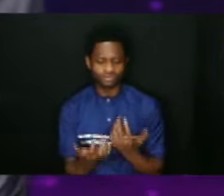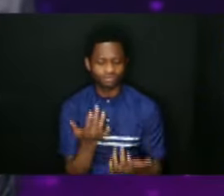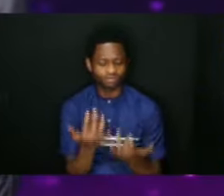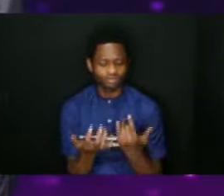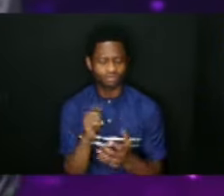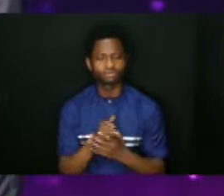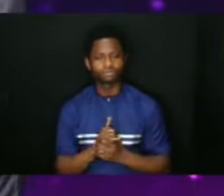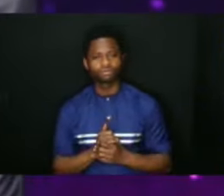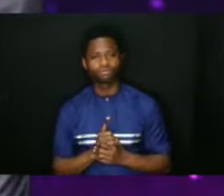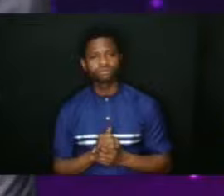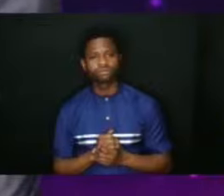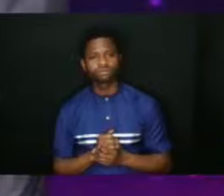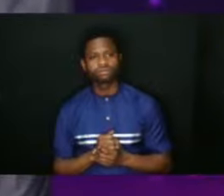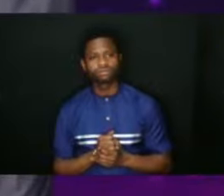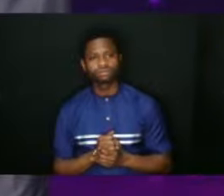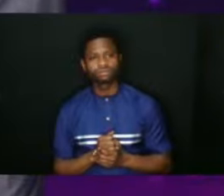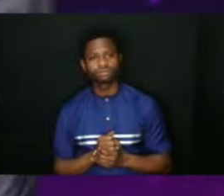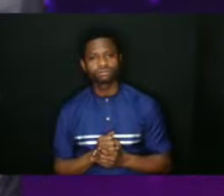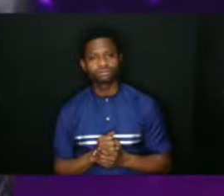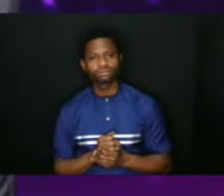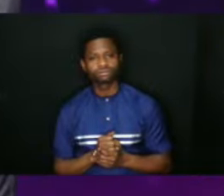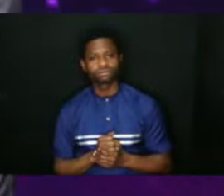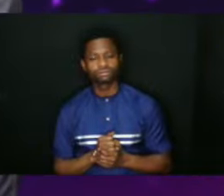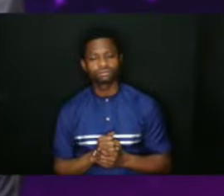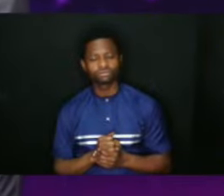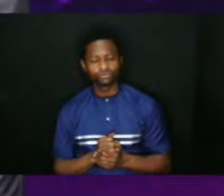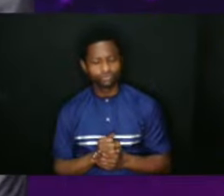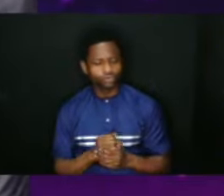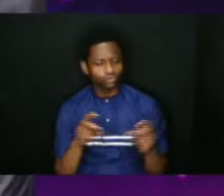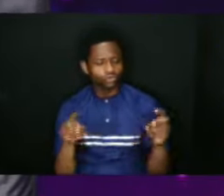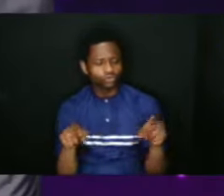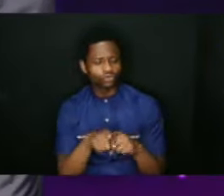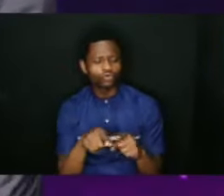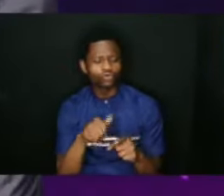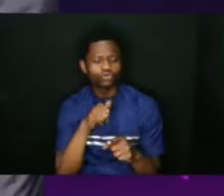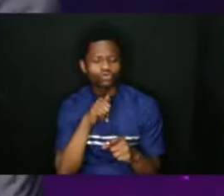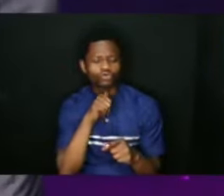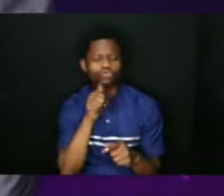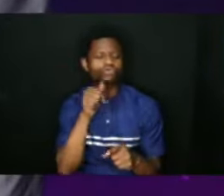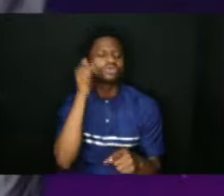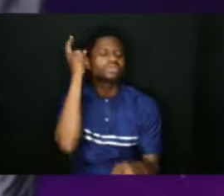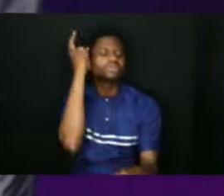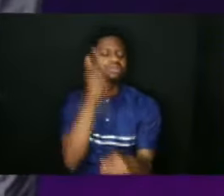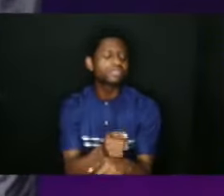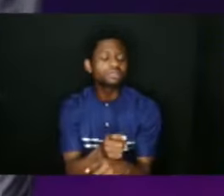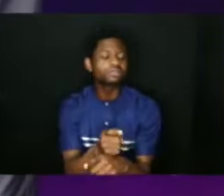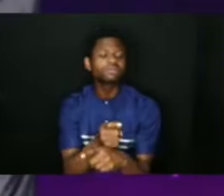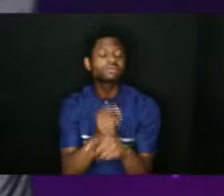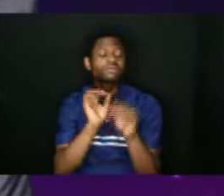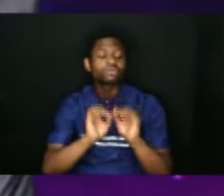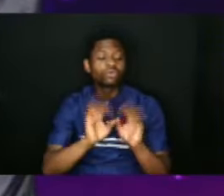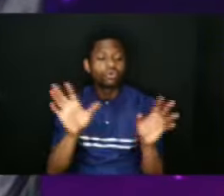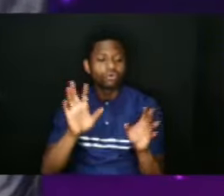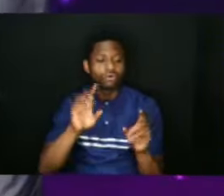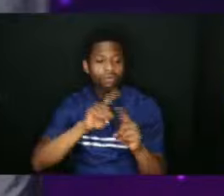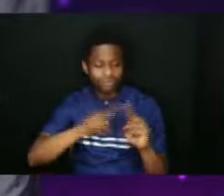So we do not only glow, but we are hot on the inside.